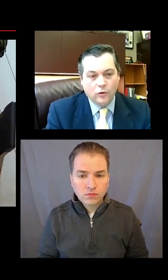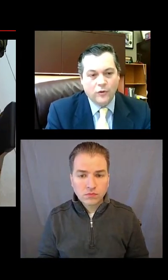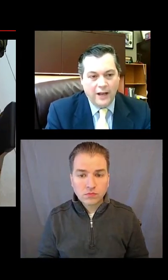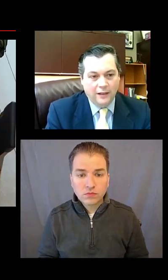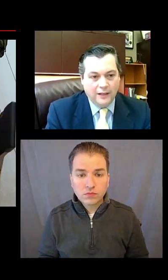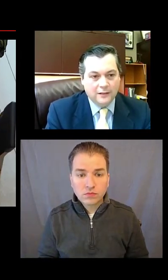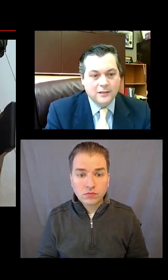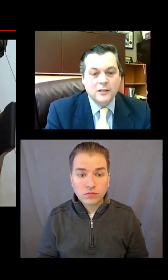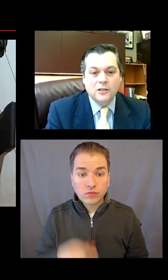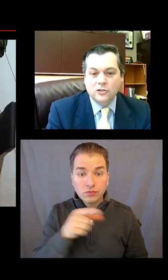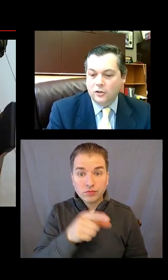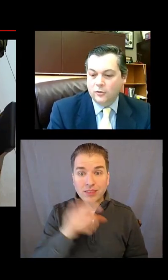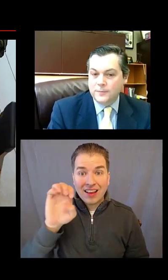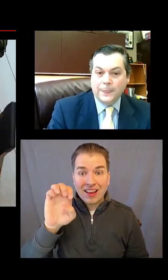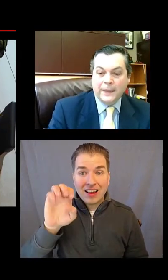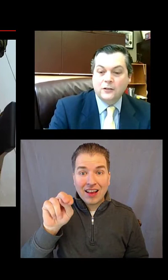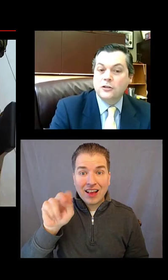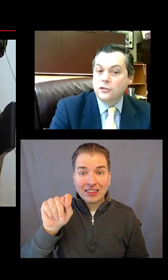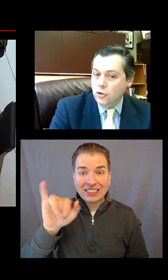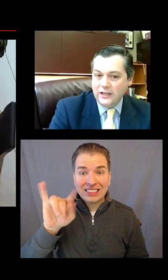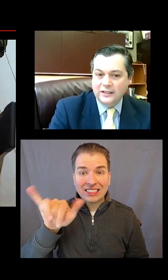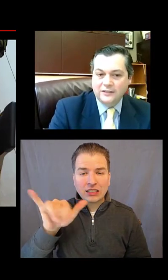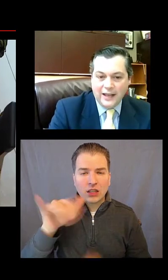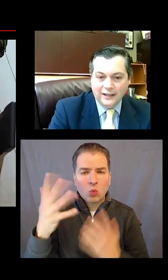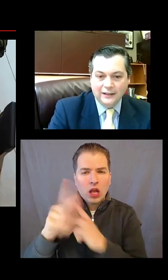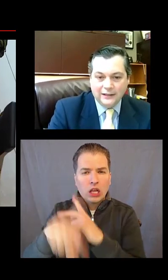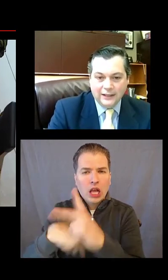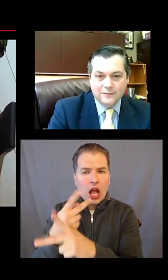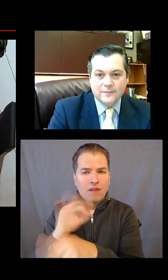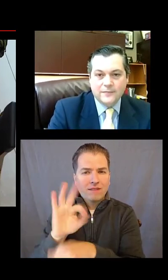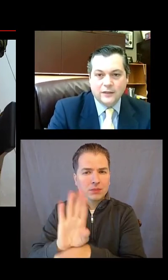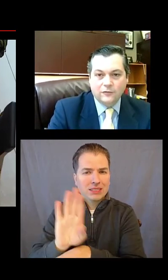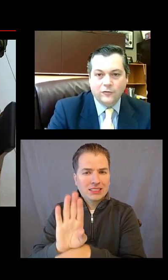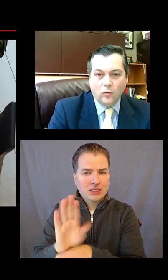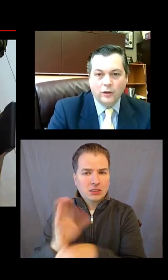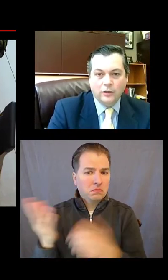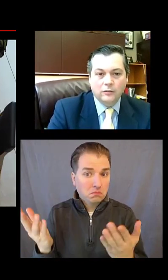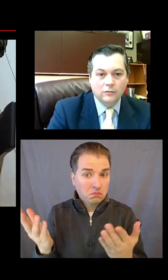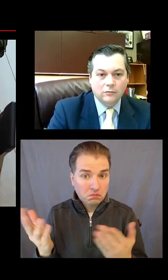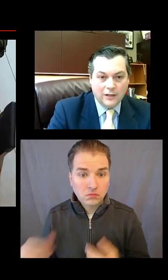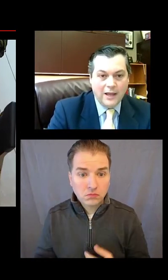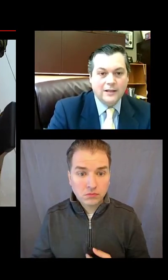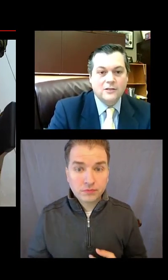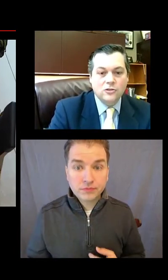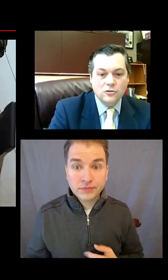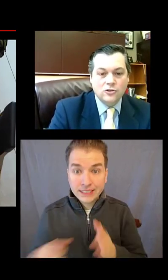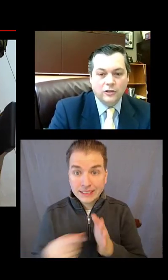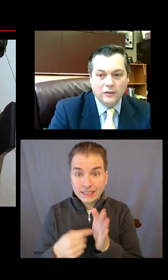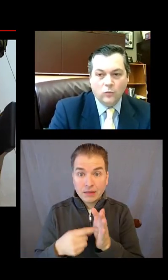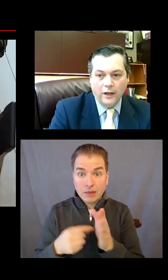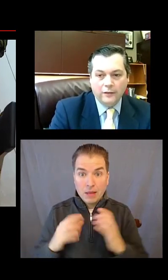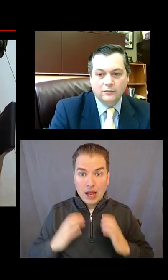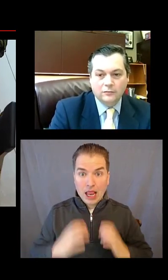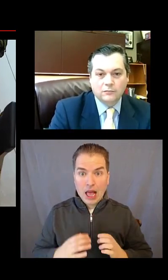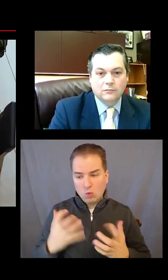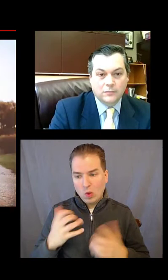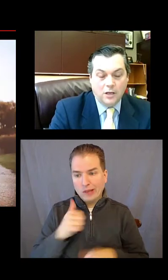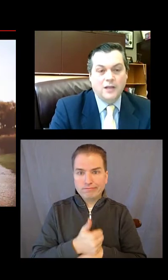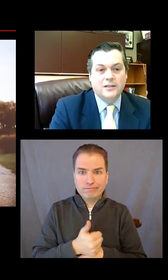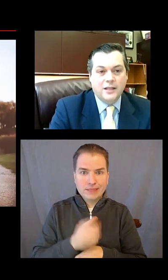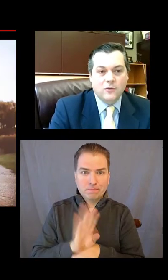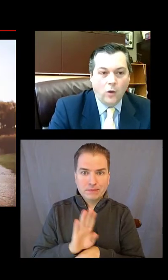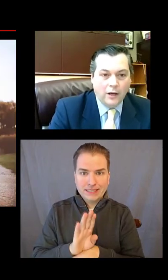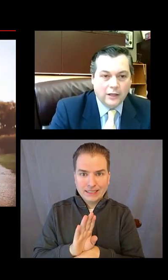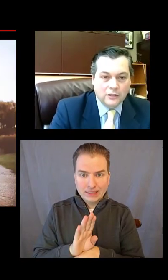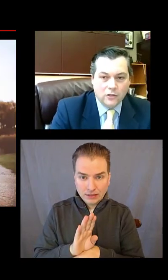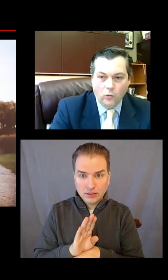on your reality. So the choice of an entity for clients is usually what